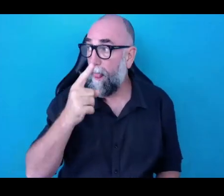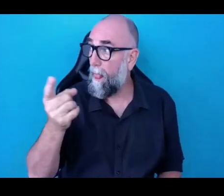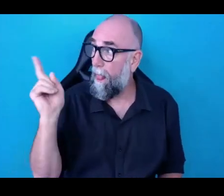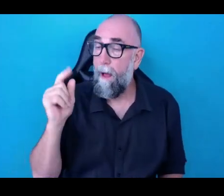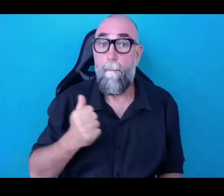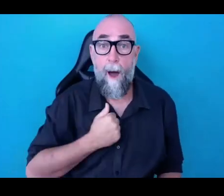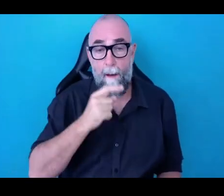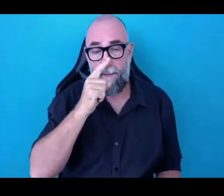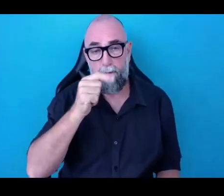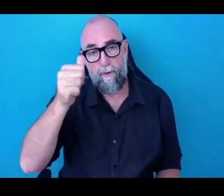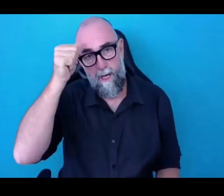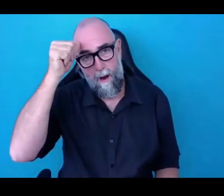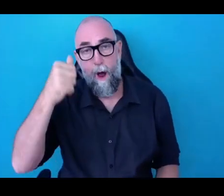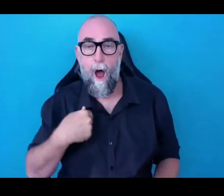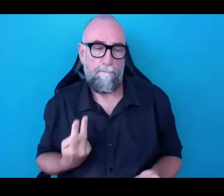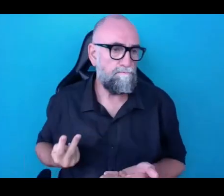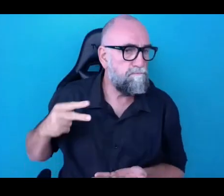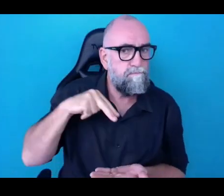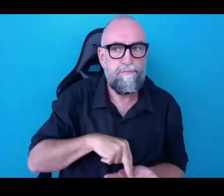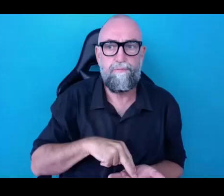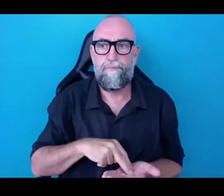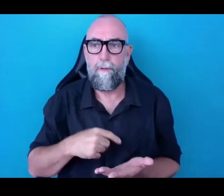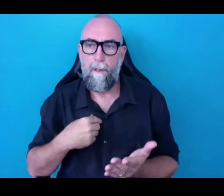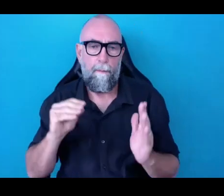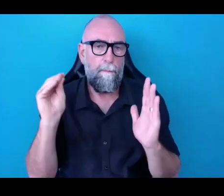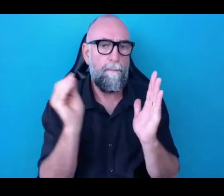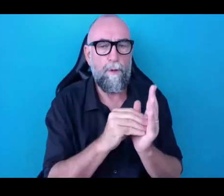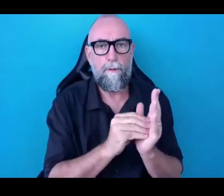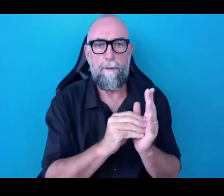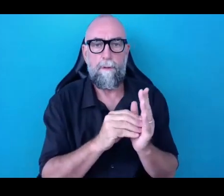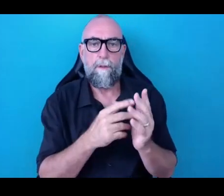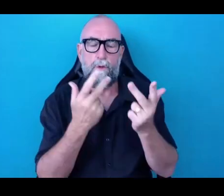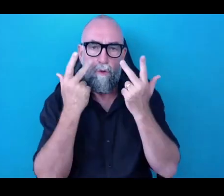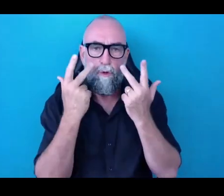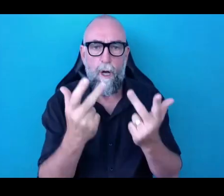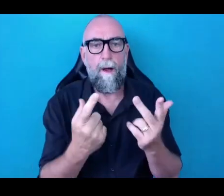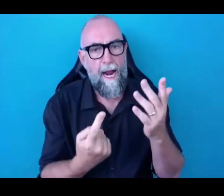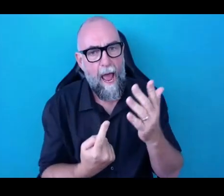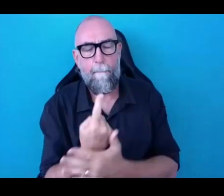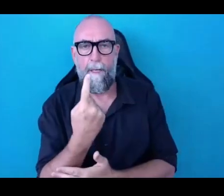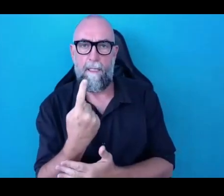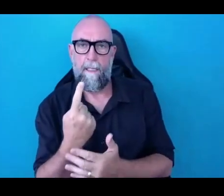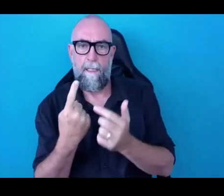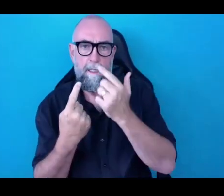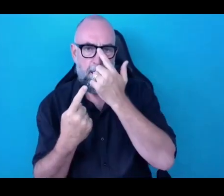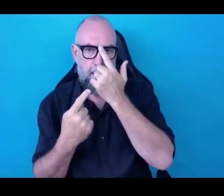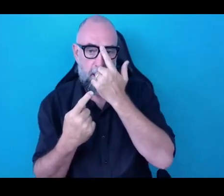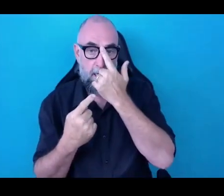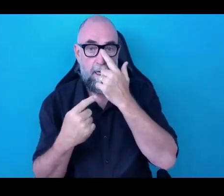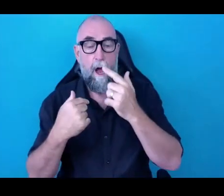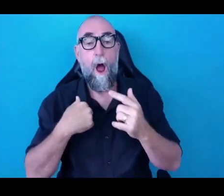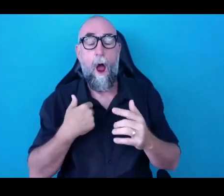and that I wanted a change to happen. But in saying that, I realise, because I went in there going, I'm going to change the